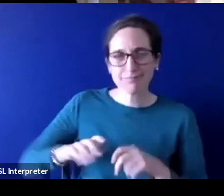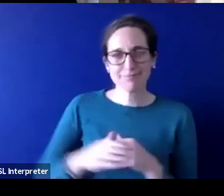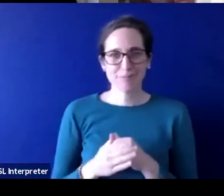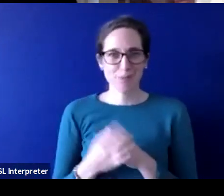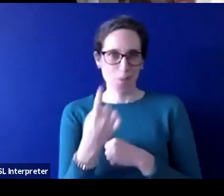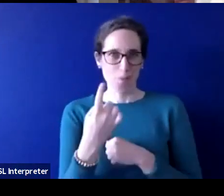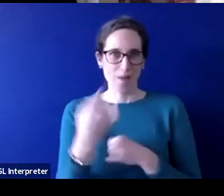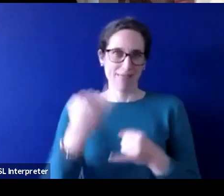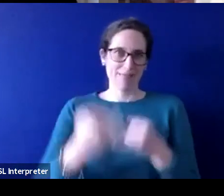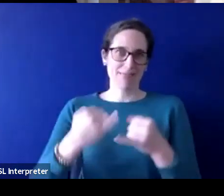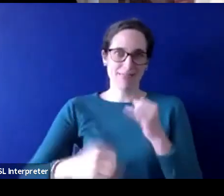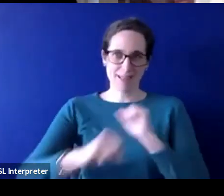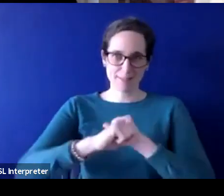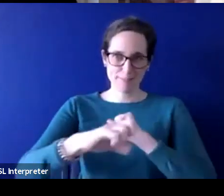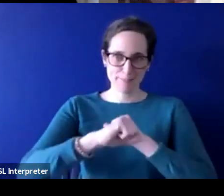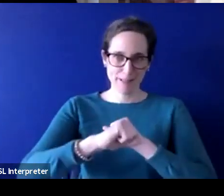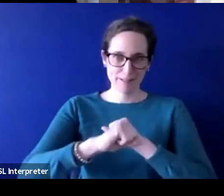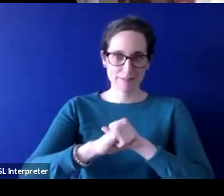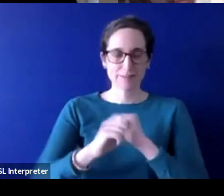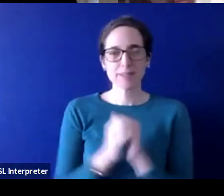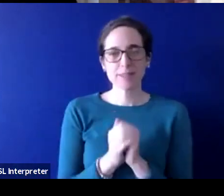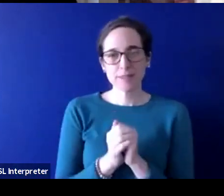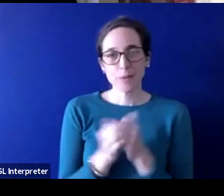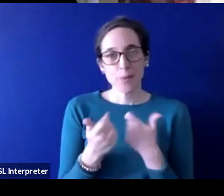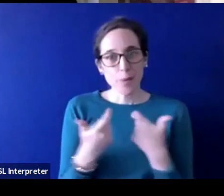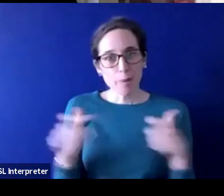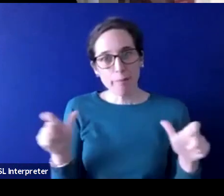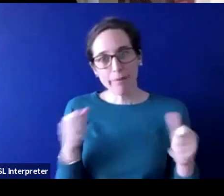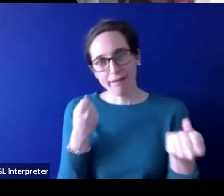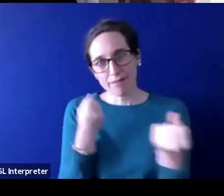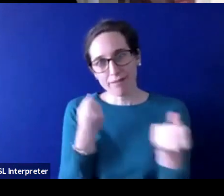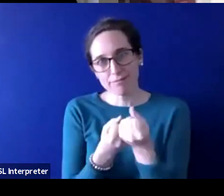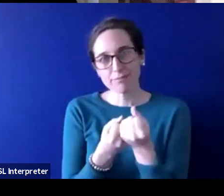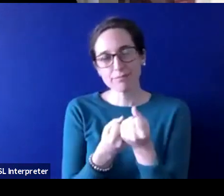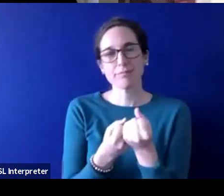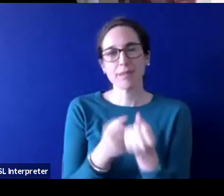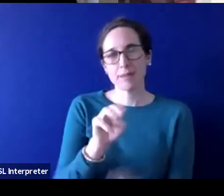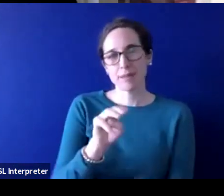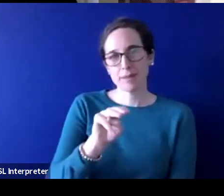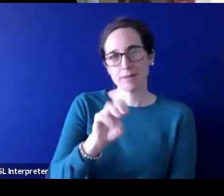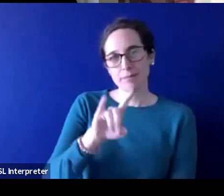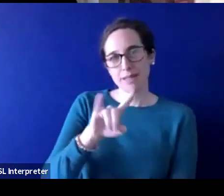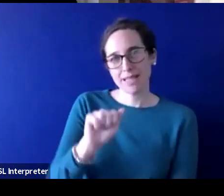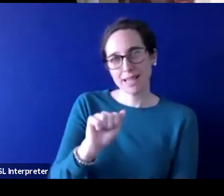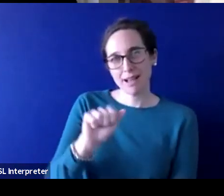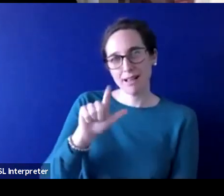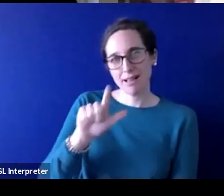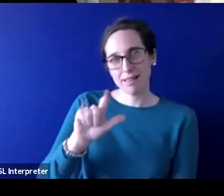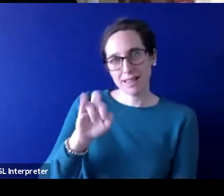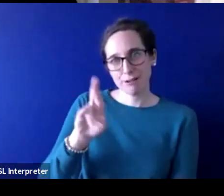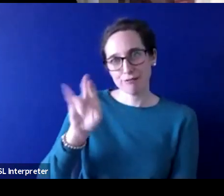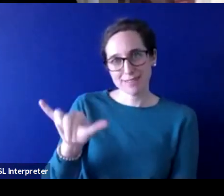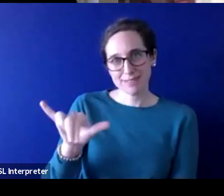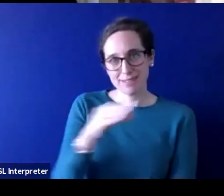was a question on this. We are huge proponents of media literacy education. We believe it should be